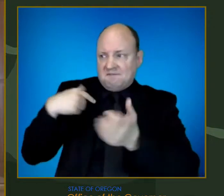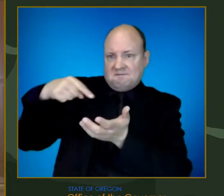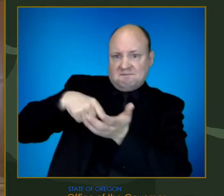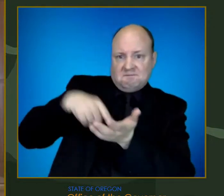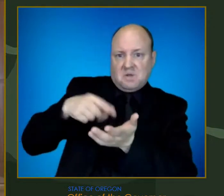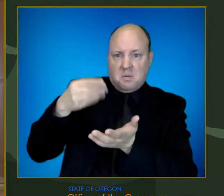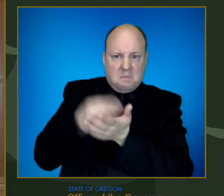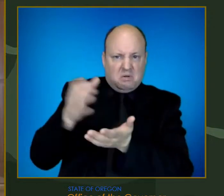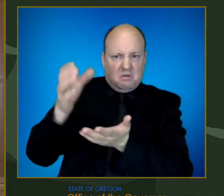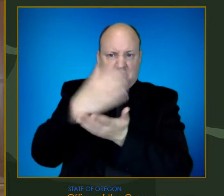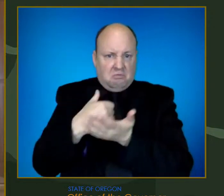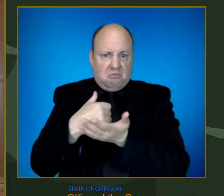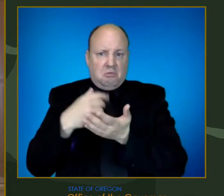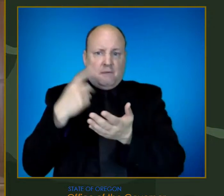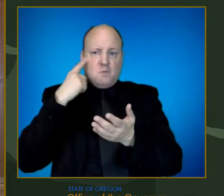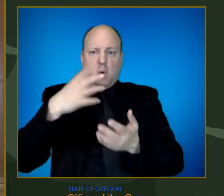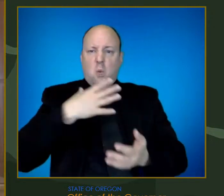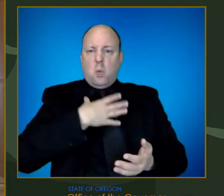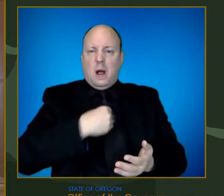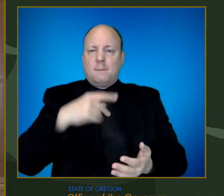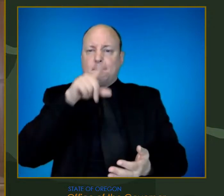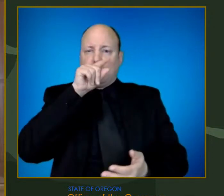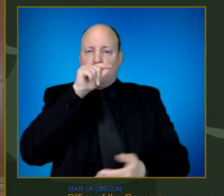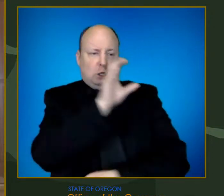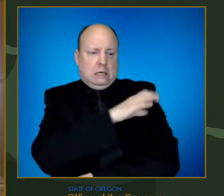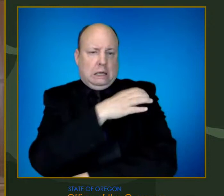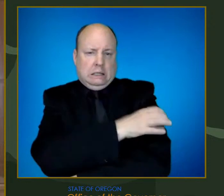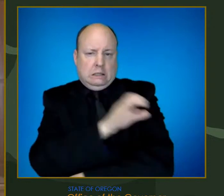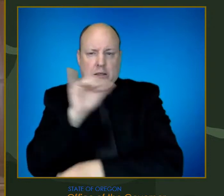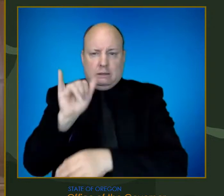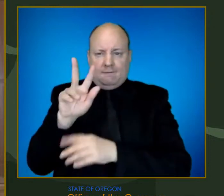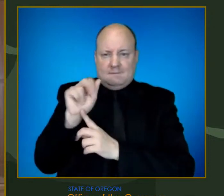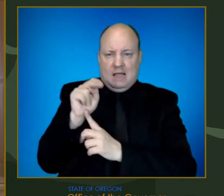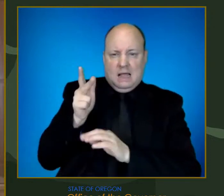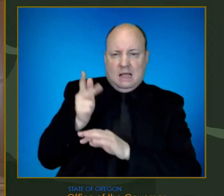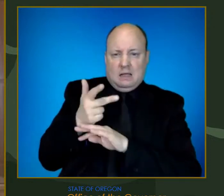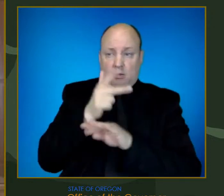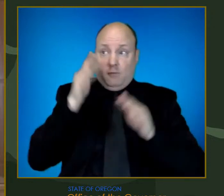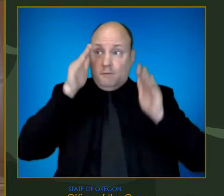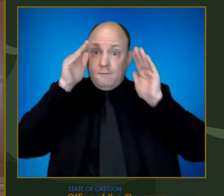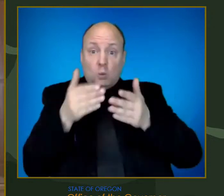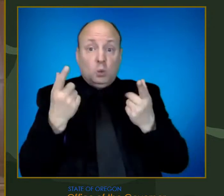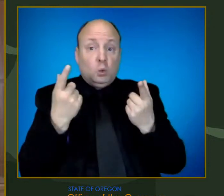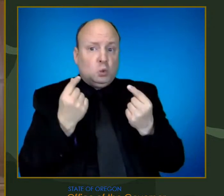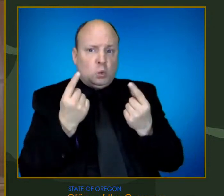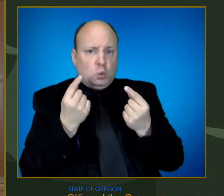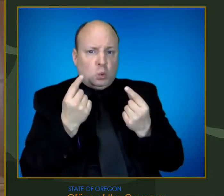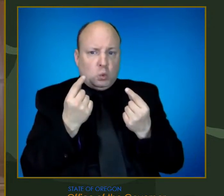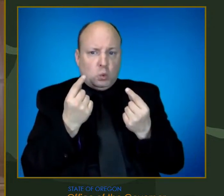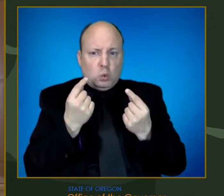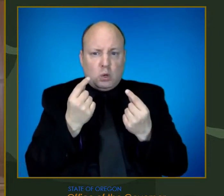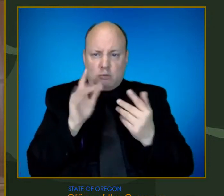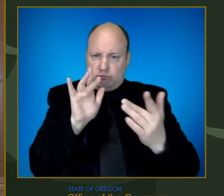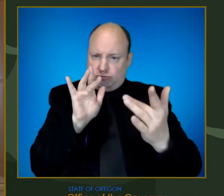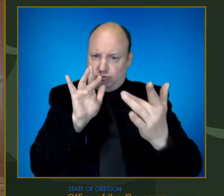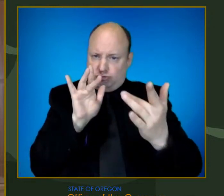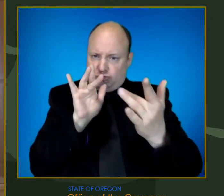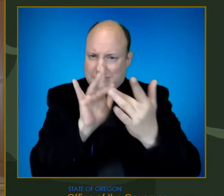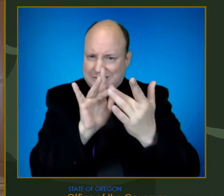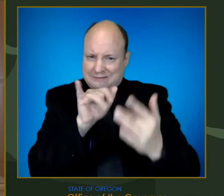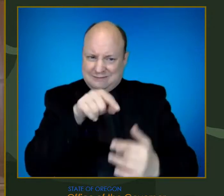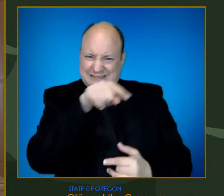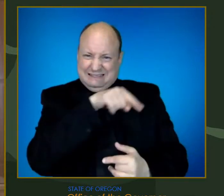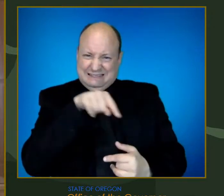Lane County, Oregon. Their focus is on reaching these hard to